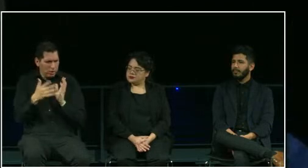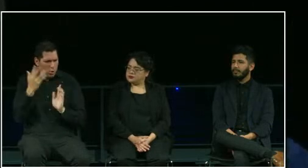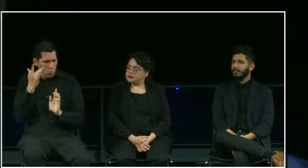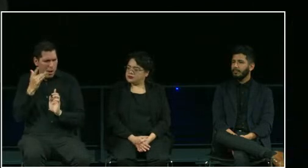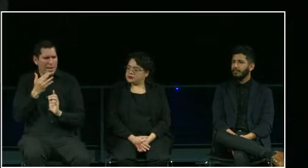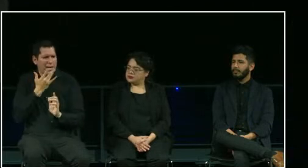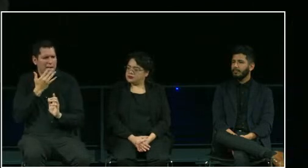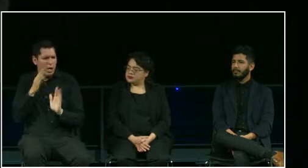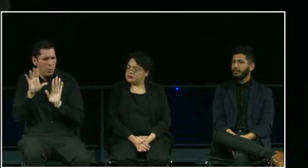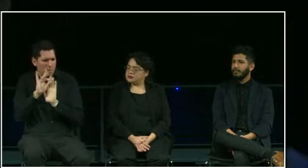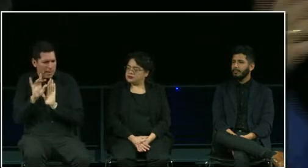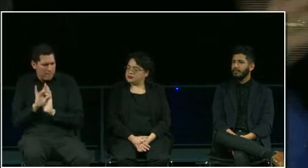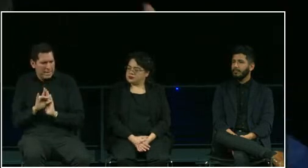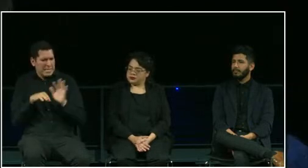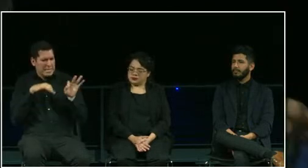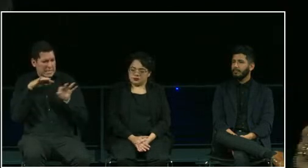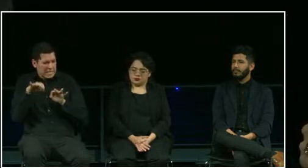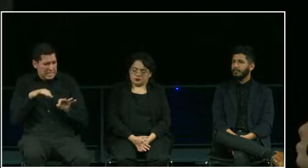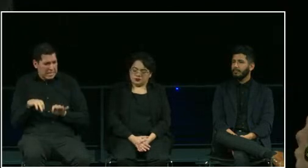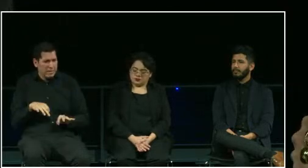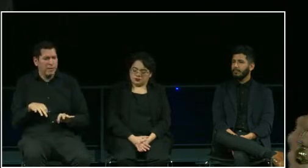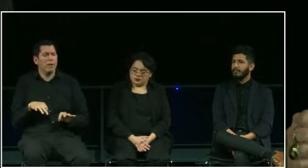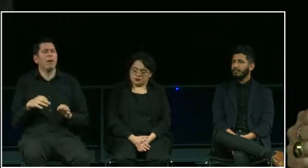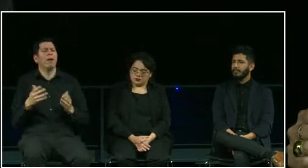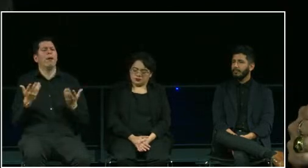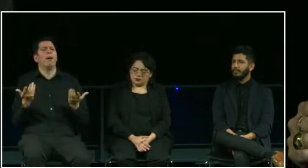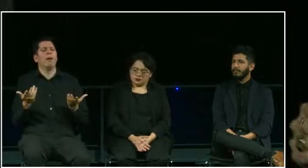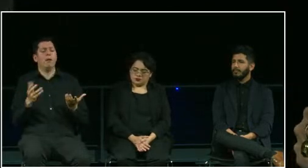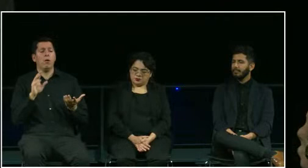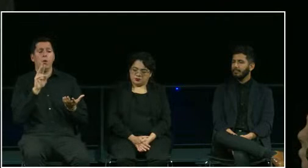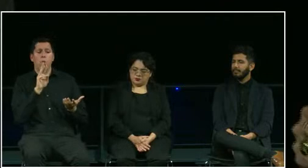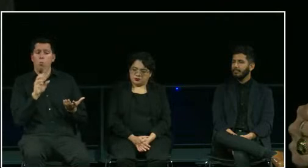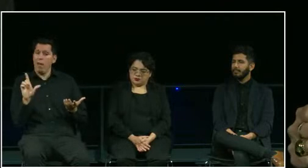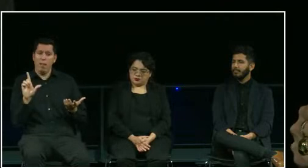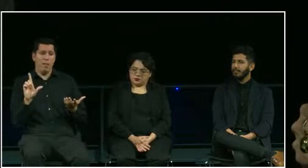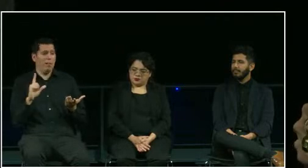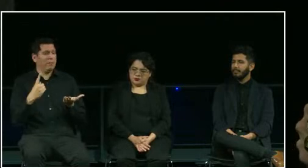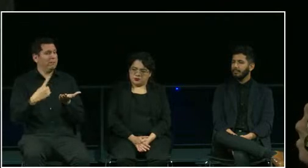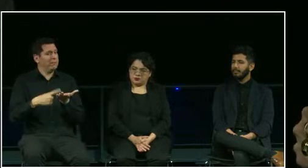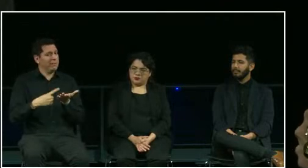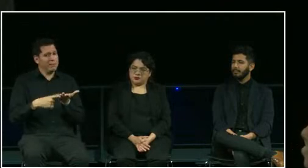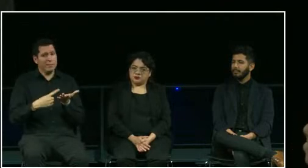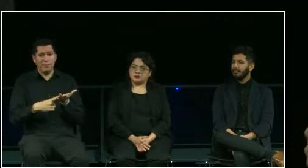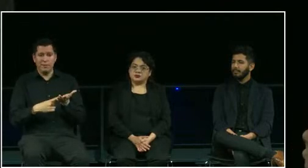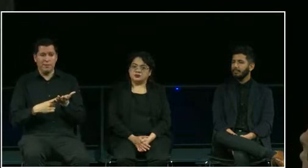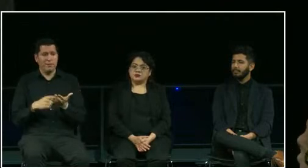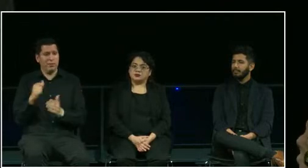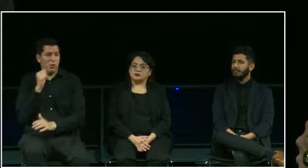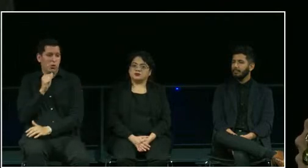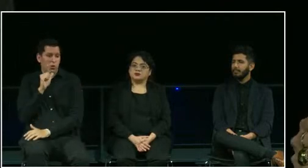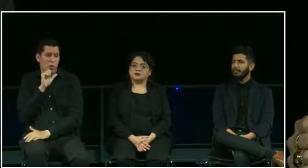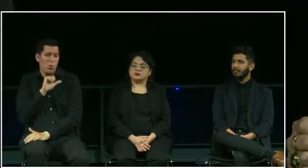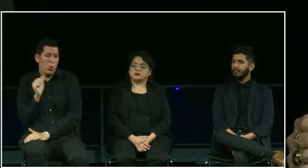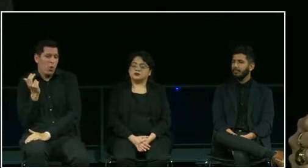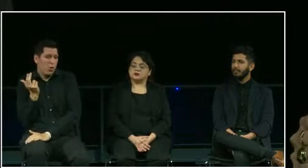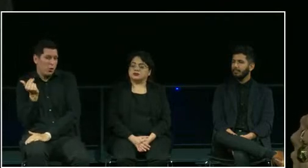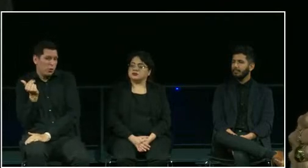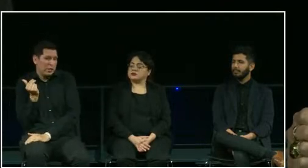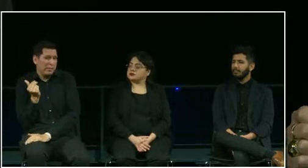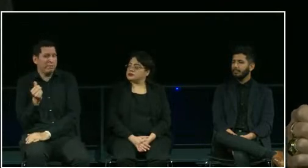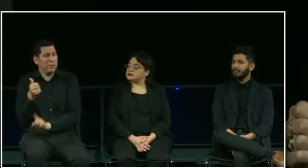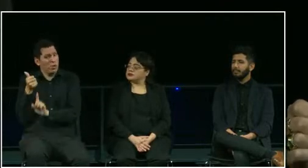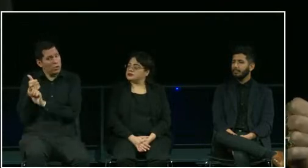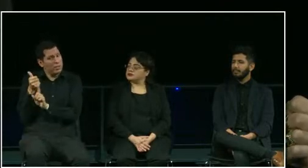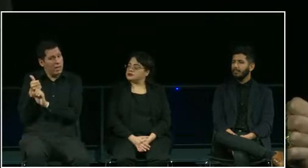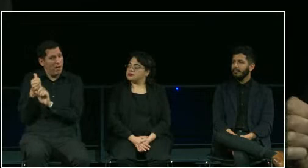color choice that. And it was all very much about, well, we're kind of talking about if this 13-year-old girl was, she's the